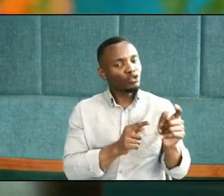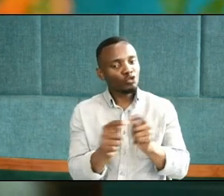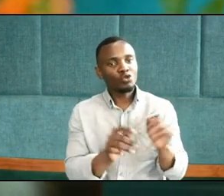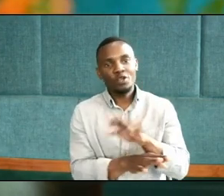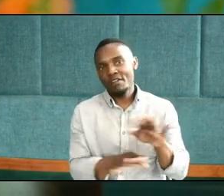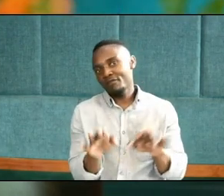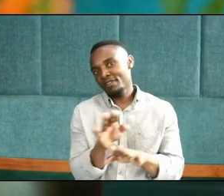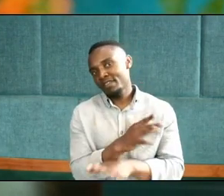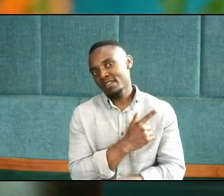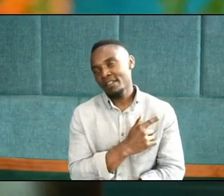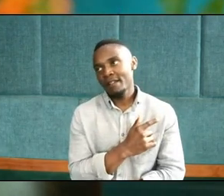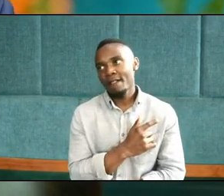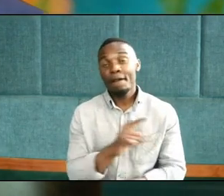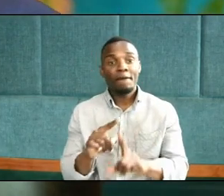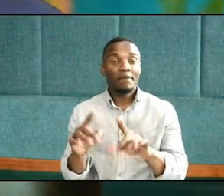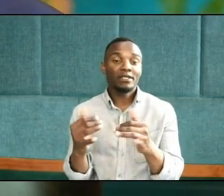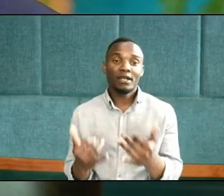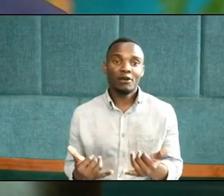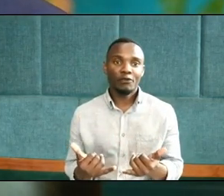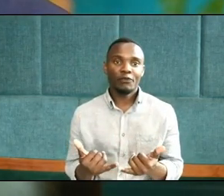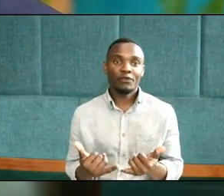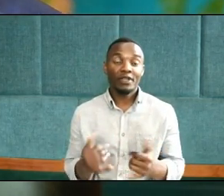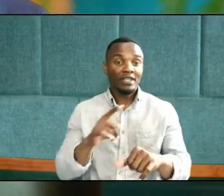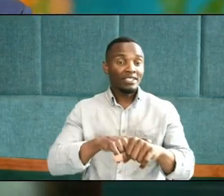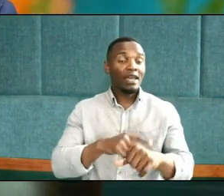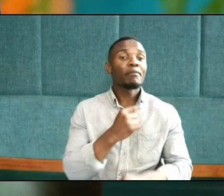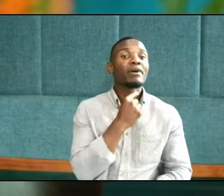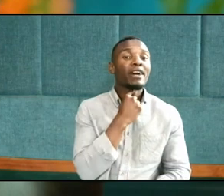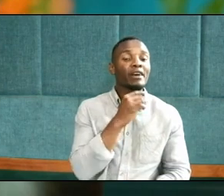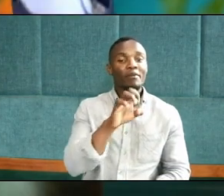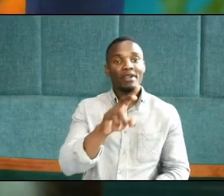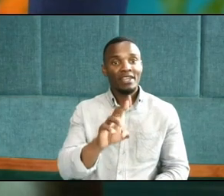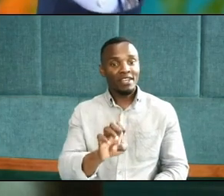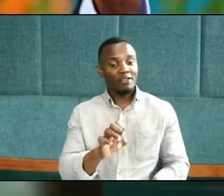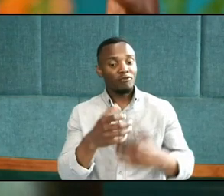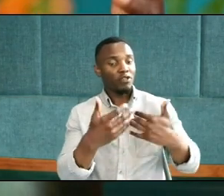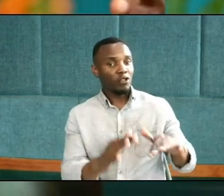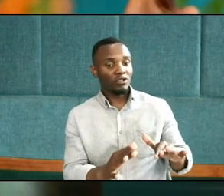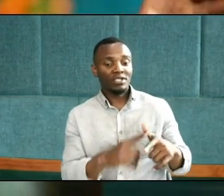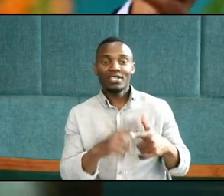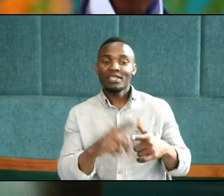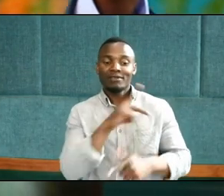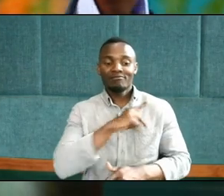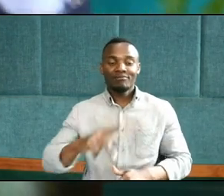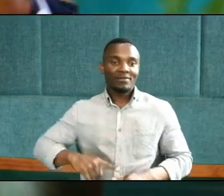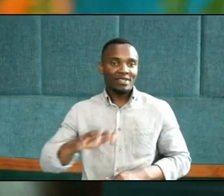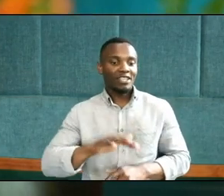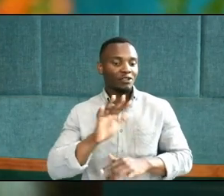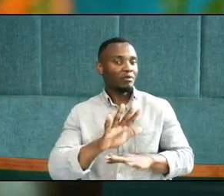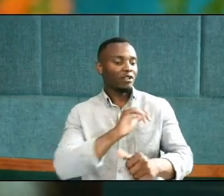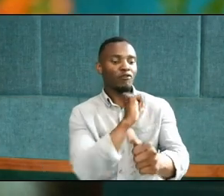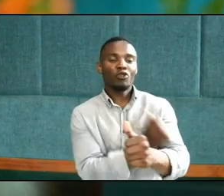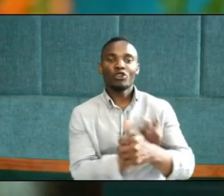think about, they exist. But now, when Adam and Eve lost it, they lost the kingdom, they also lost the